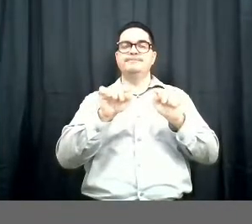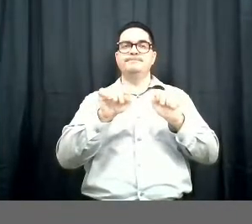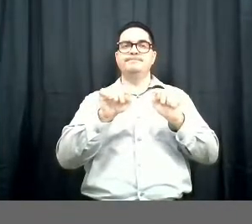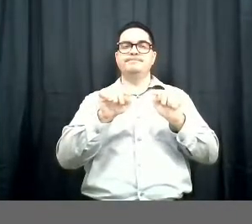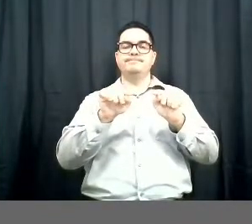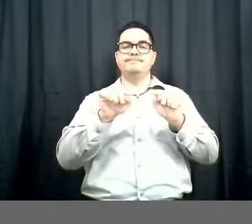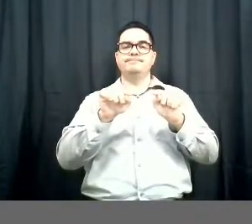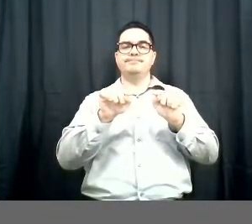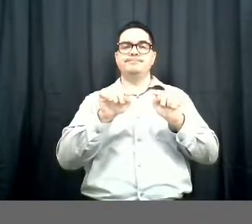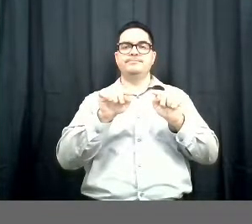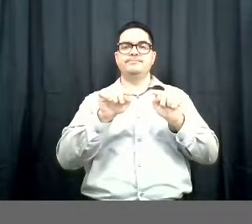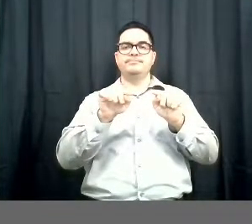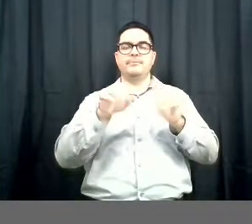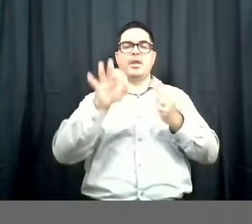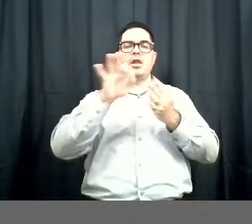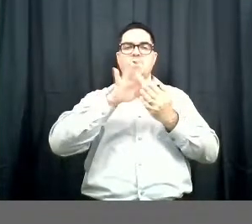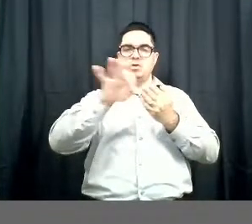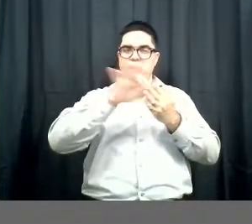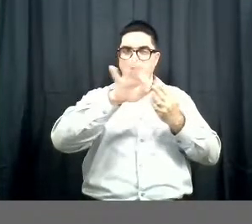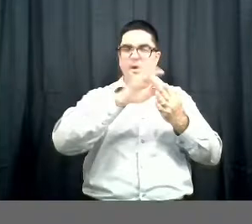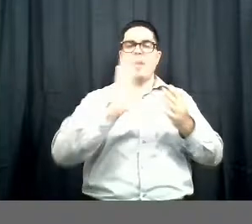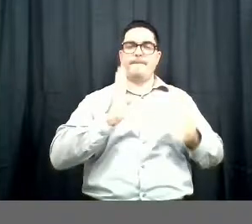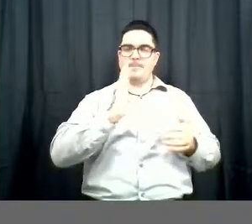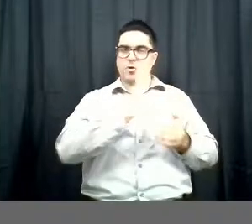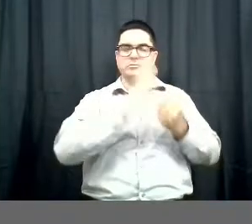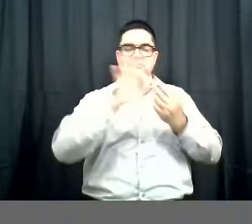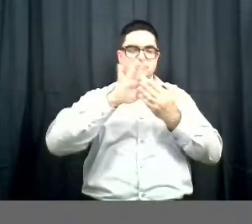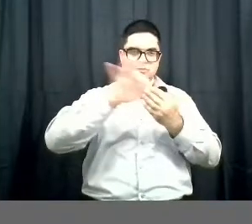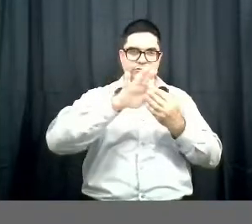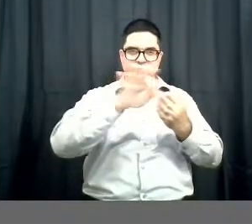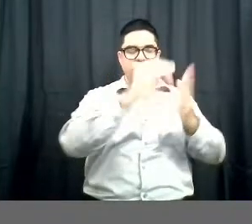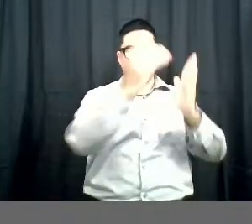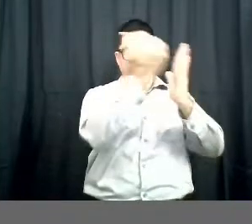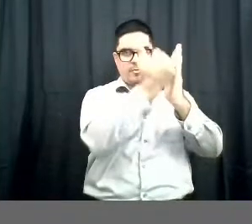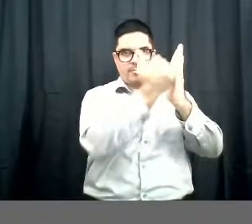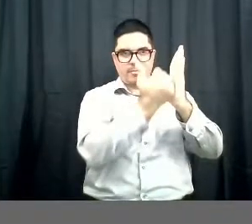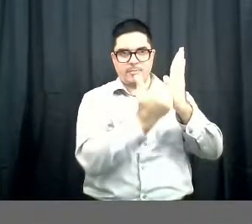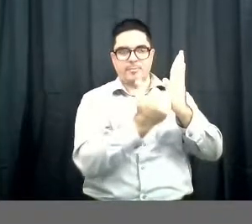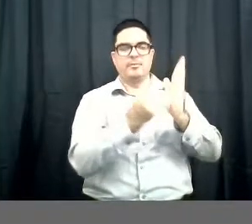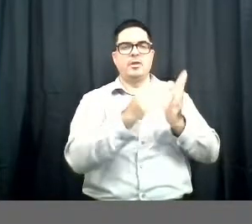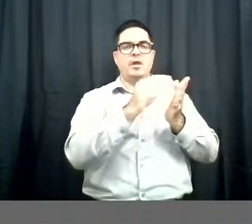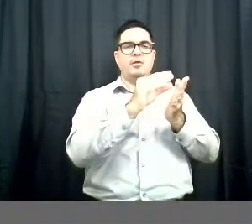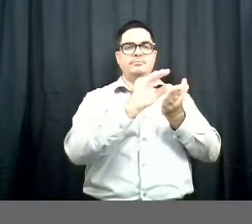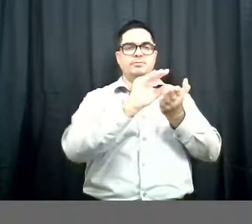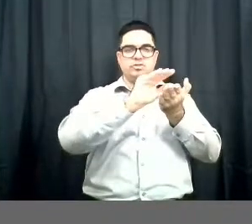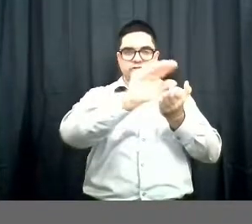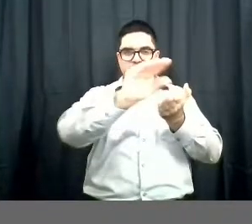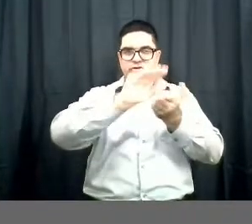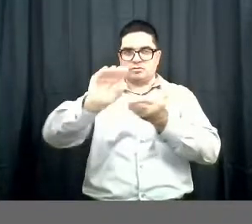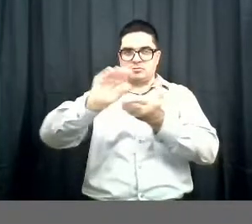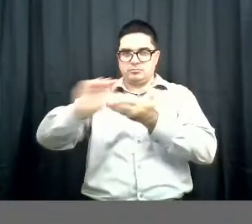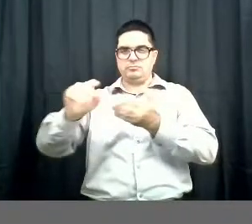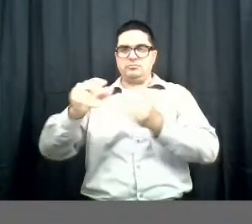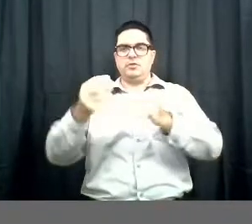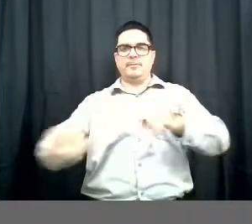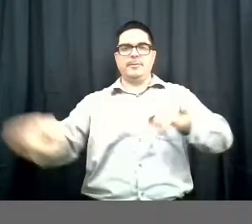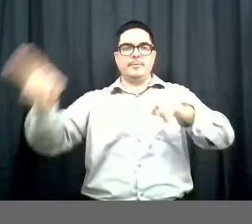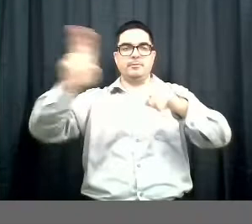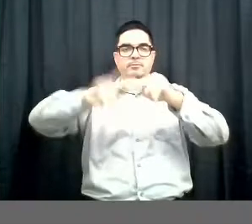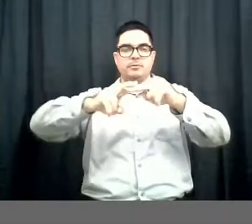this is the calculation of the board that lays out where the costs, when we talk about what the incremental costs of the acts are, where it would